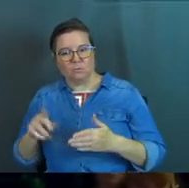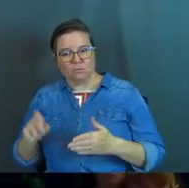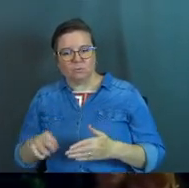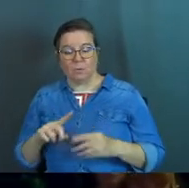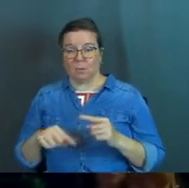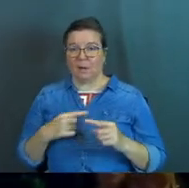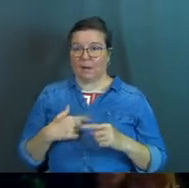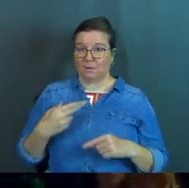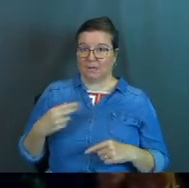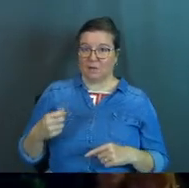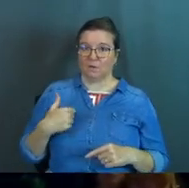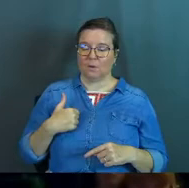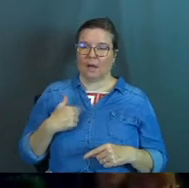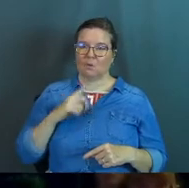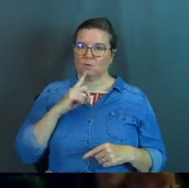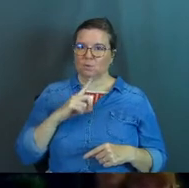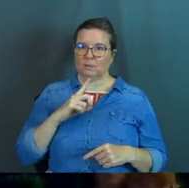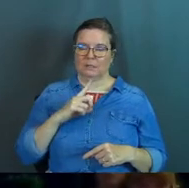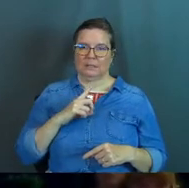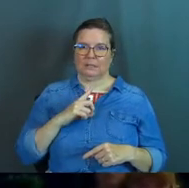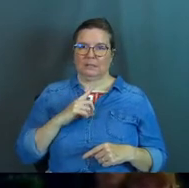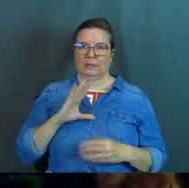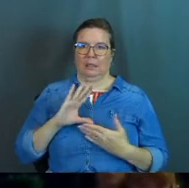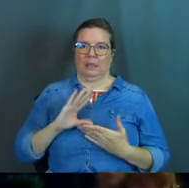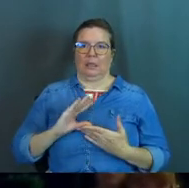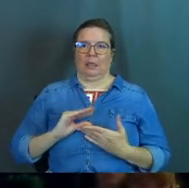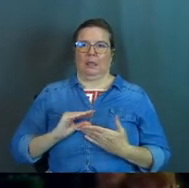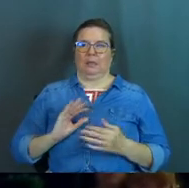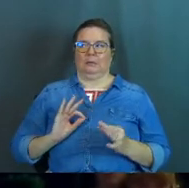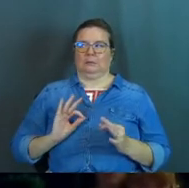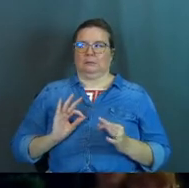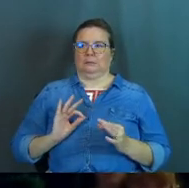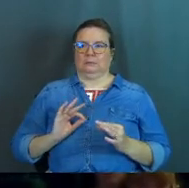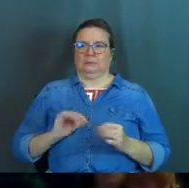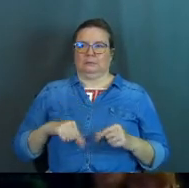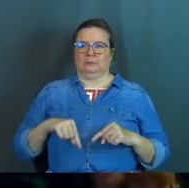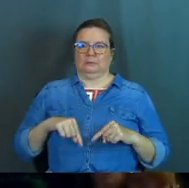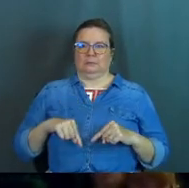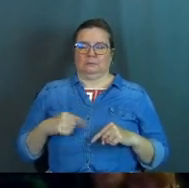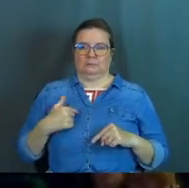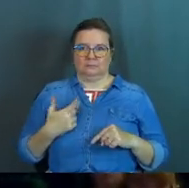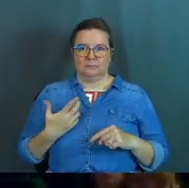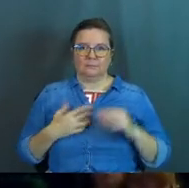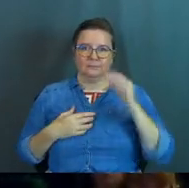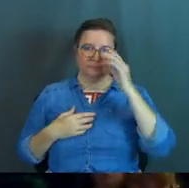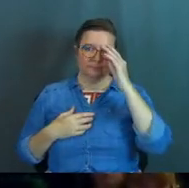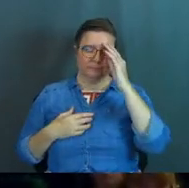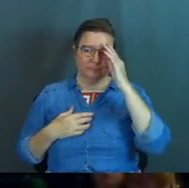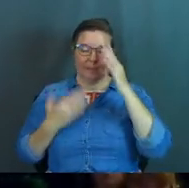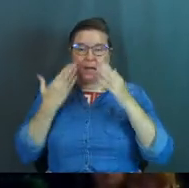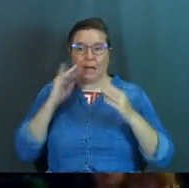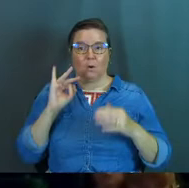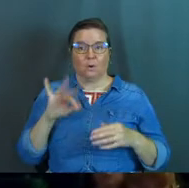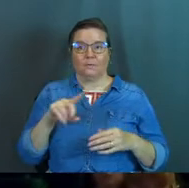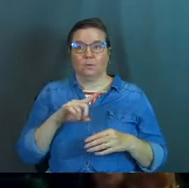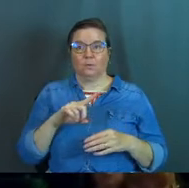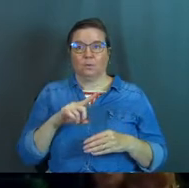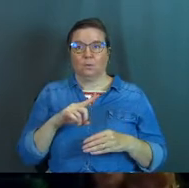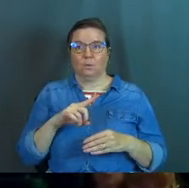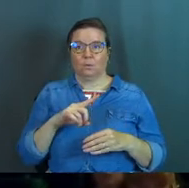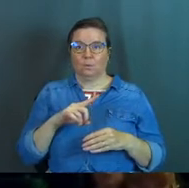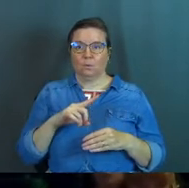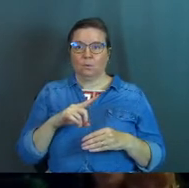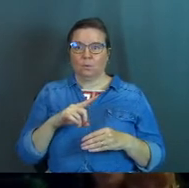is? When I was in high school, I was super insecure. Super insecure. I don't know if you